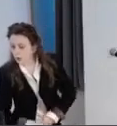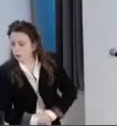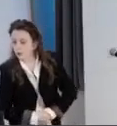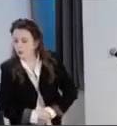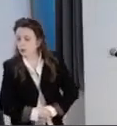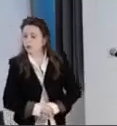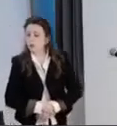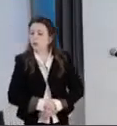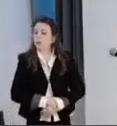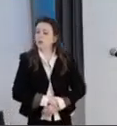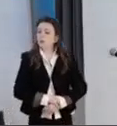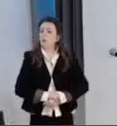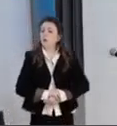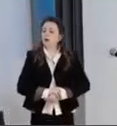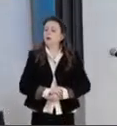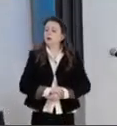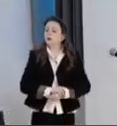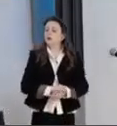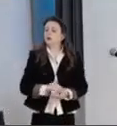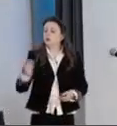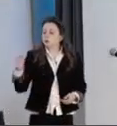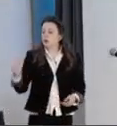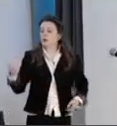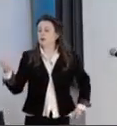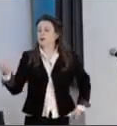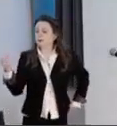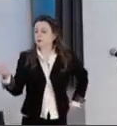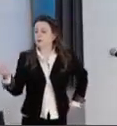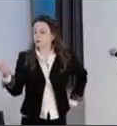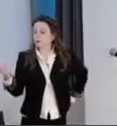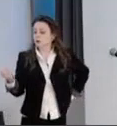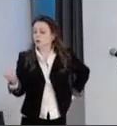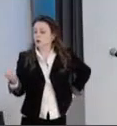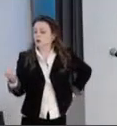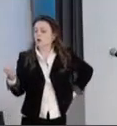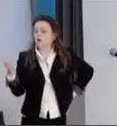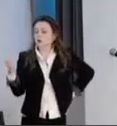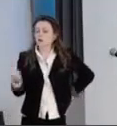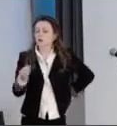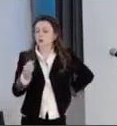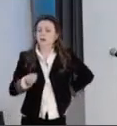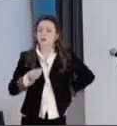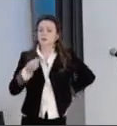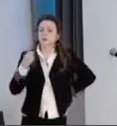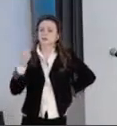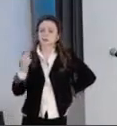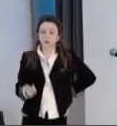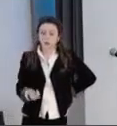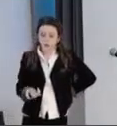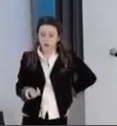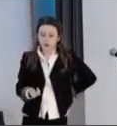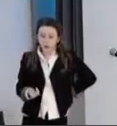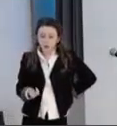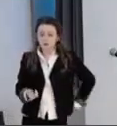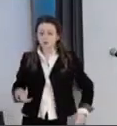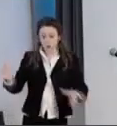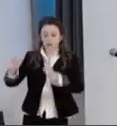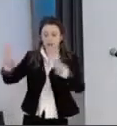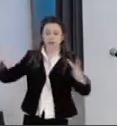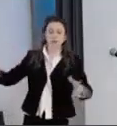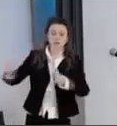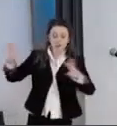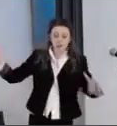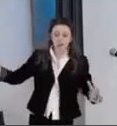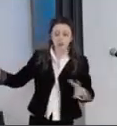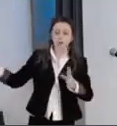So what I'm going to do is to object to this version of extreme formalism put forward by Zangul, which